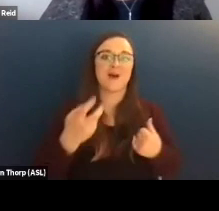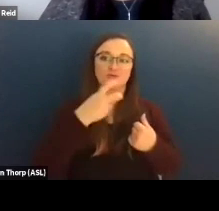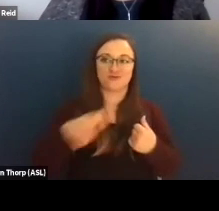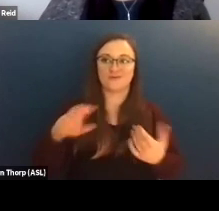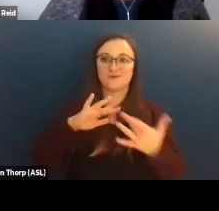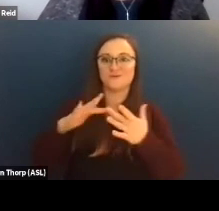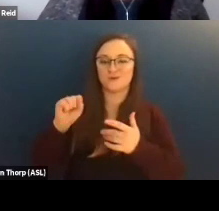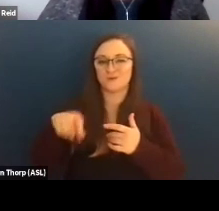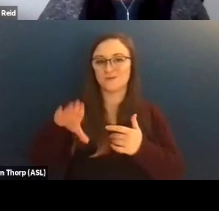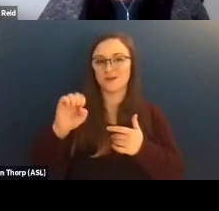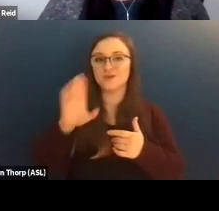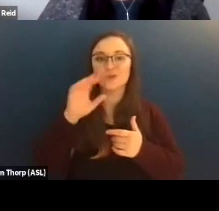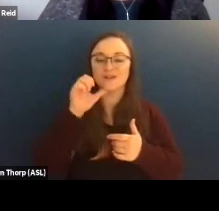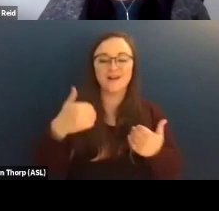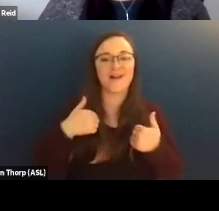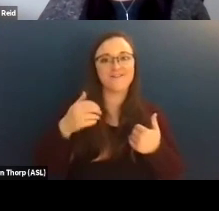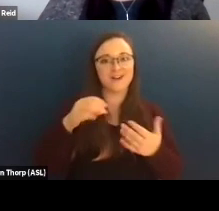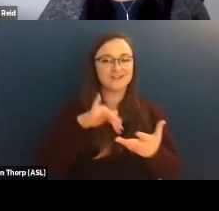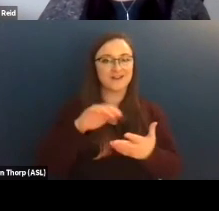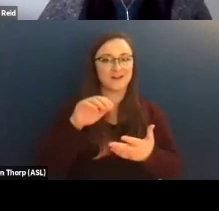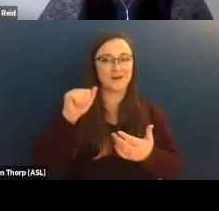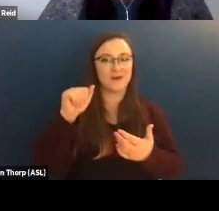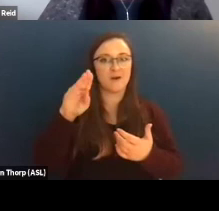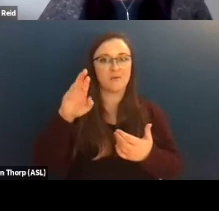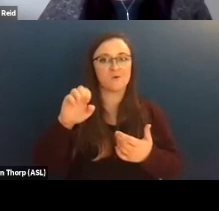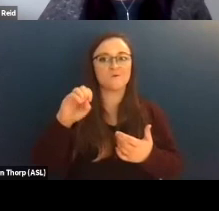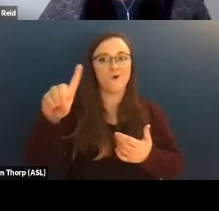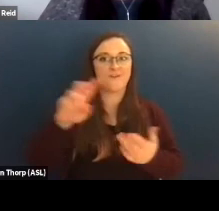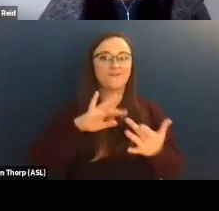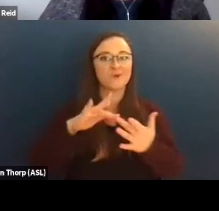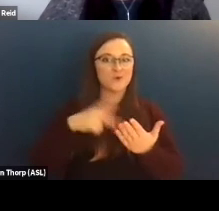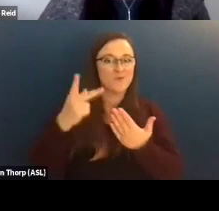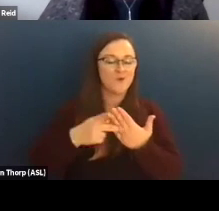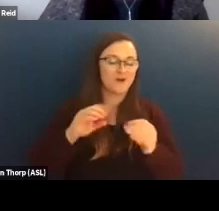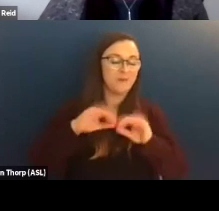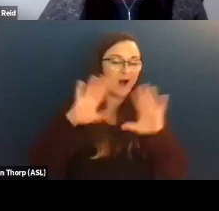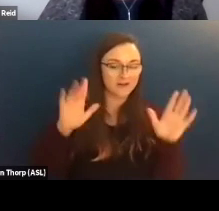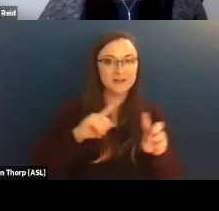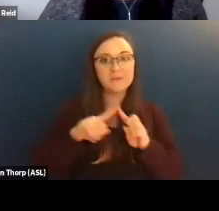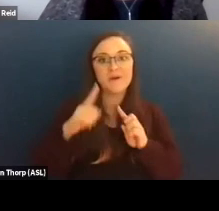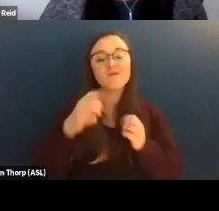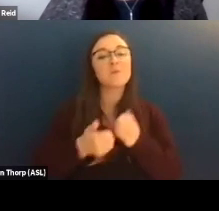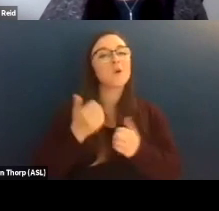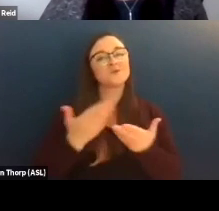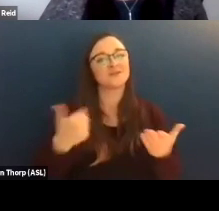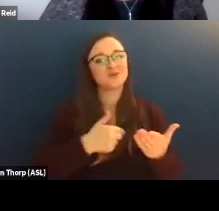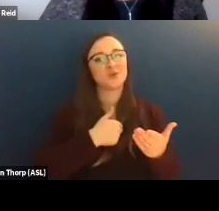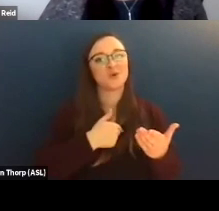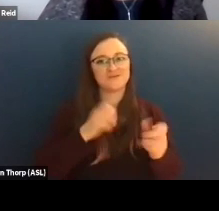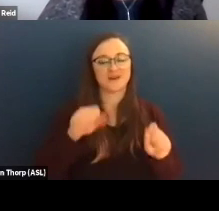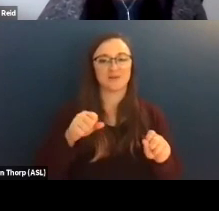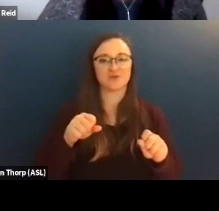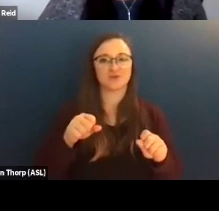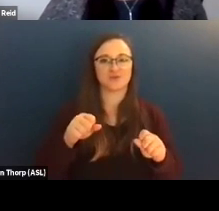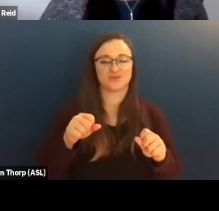you're not going to have a study abroad virtual program, obviously, but for most things, we have found a way to provide that engagement.